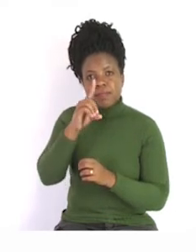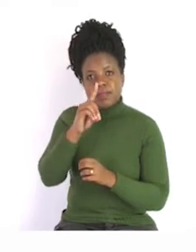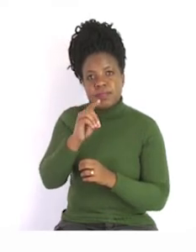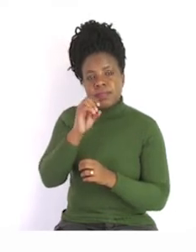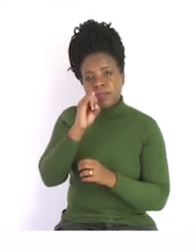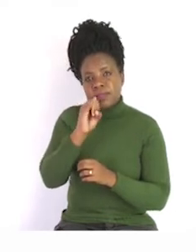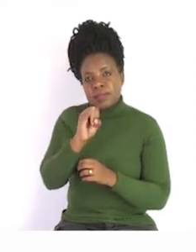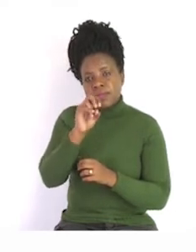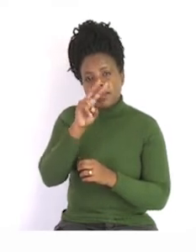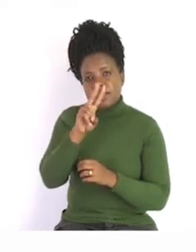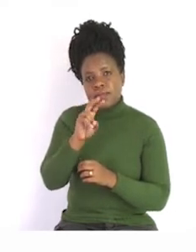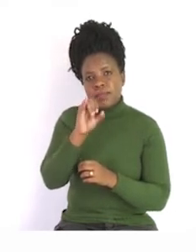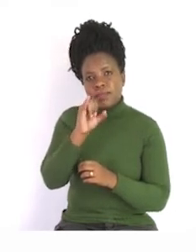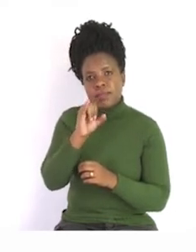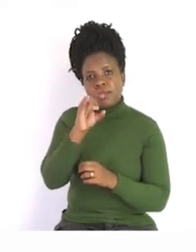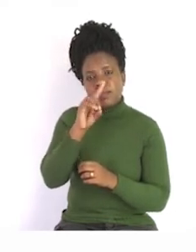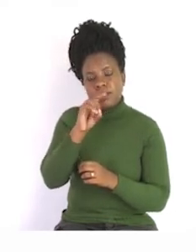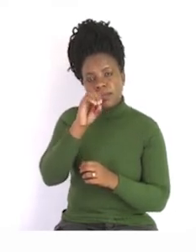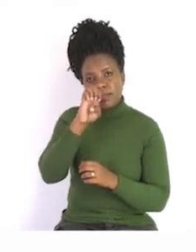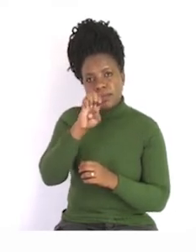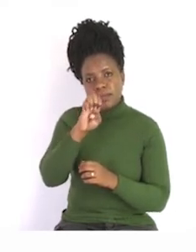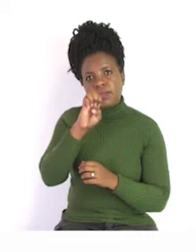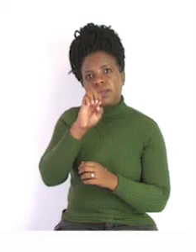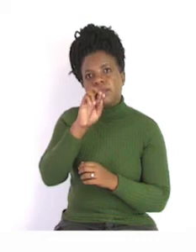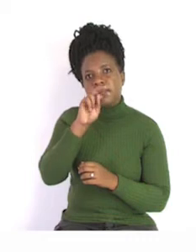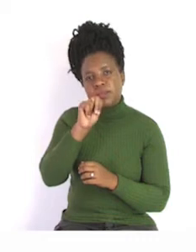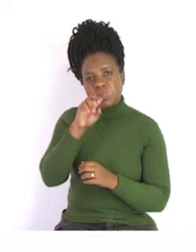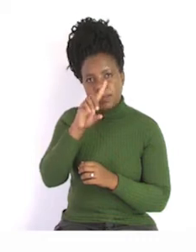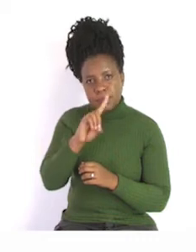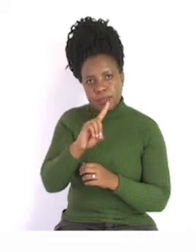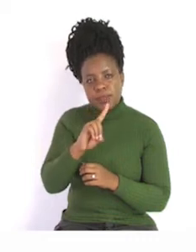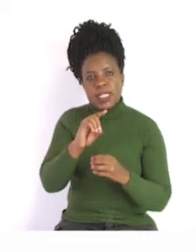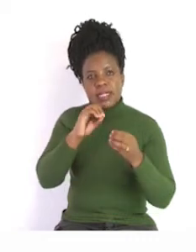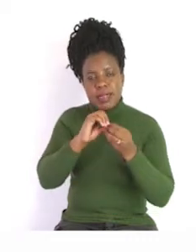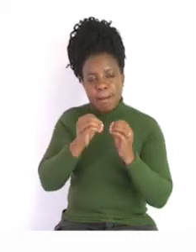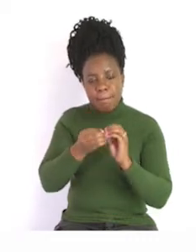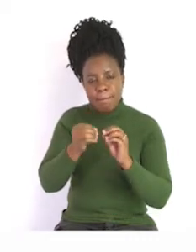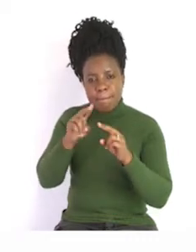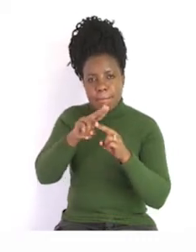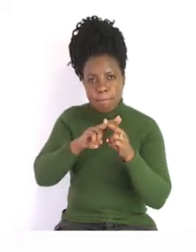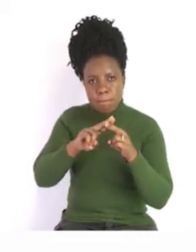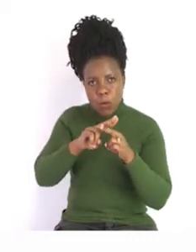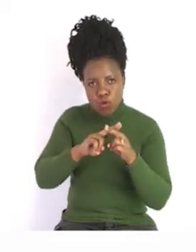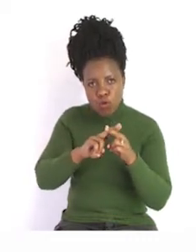are dividing in a long division method.